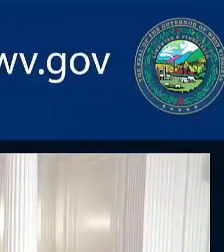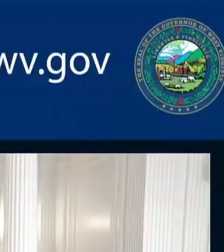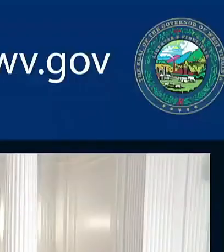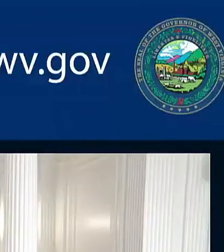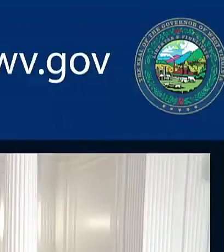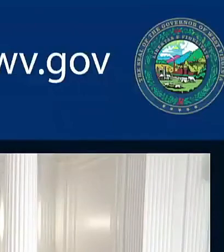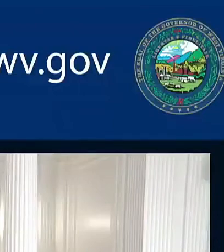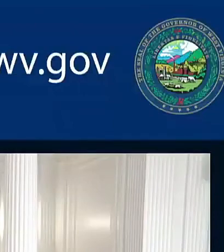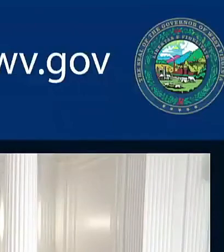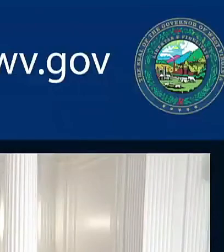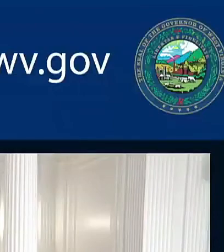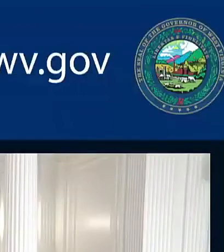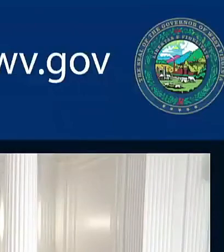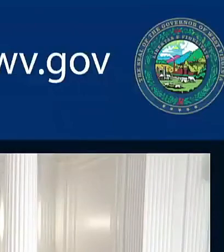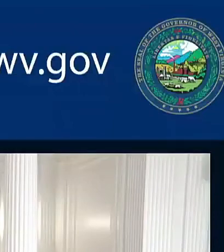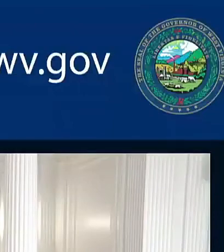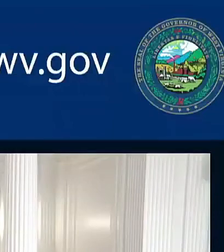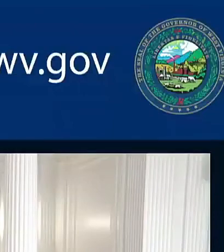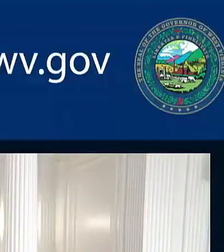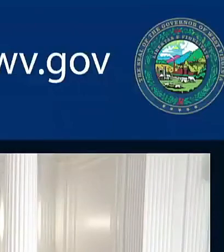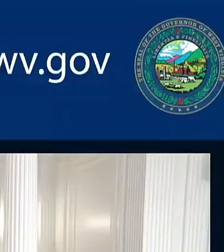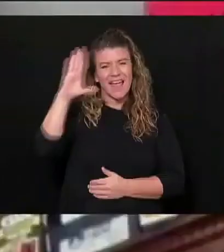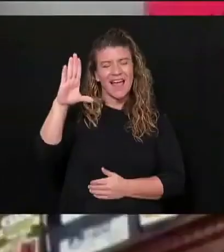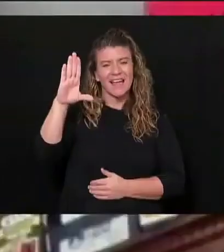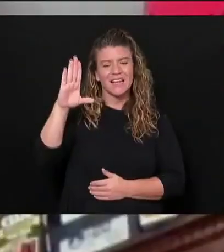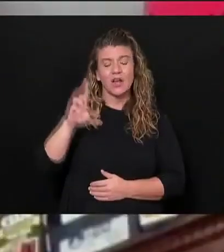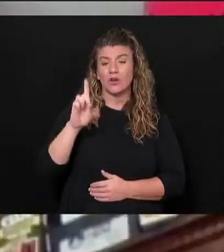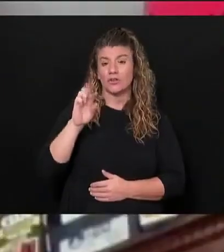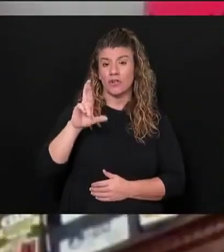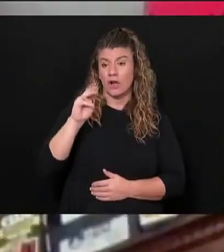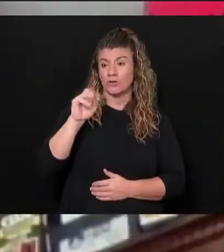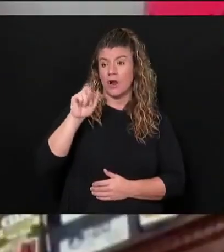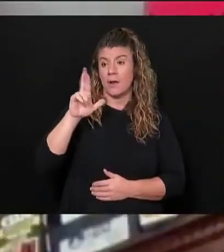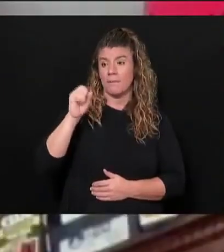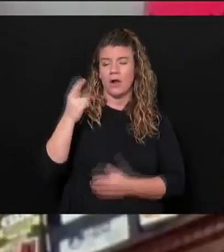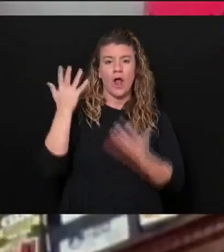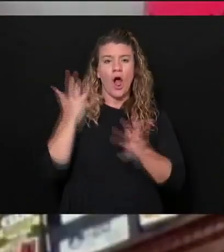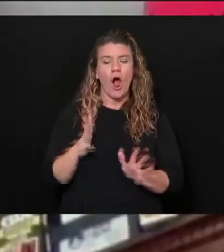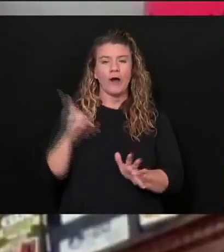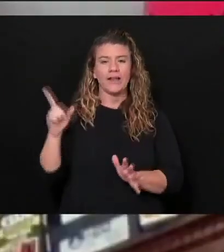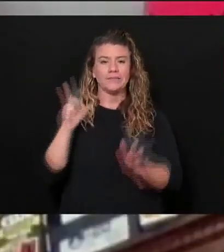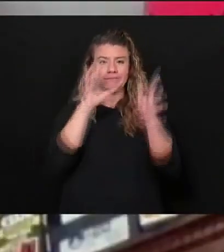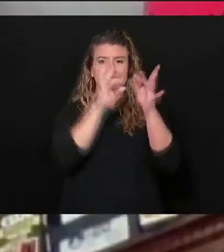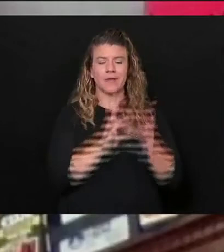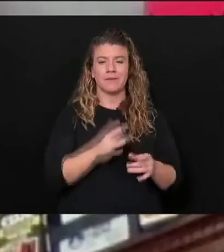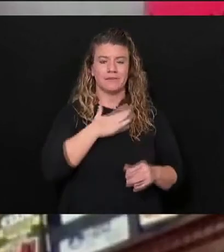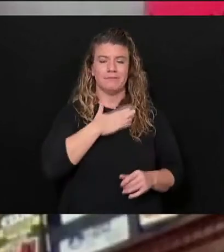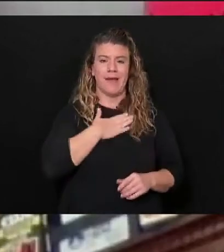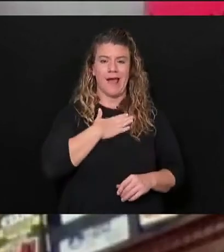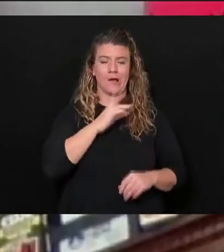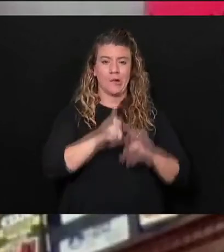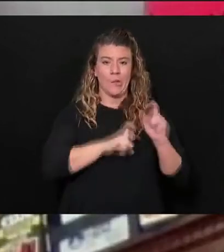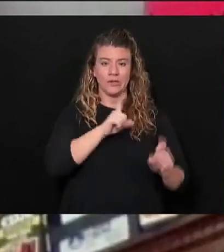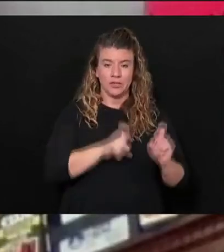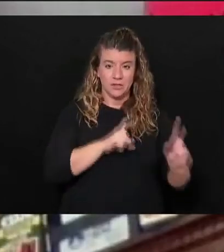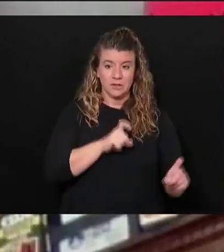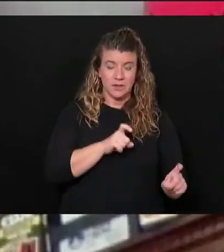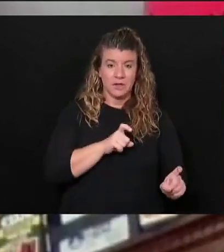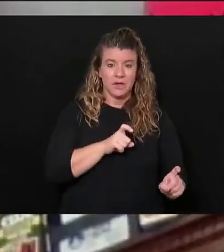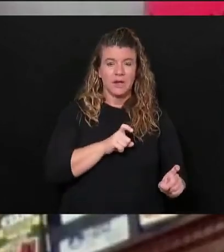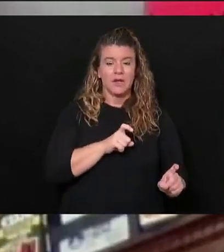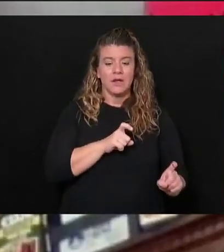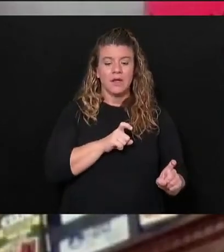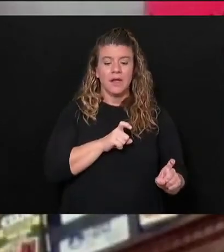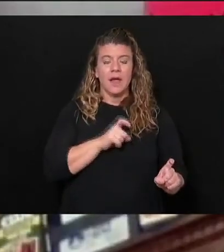the Dominion Post. Hi, Dr. Marsh has already touched on my question. I read